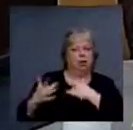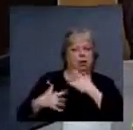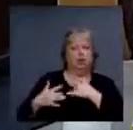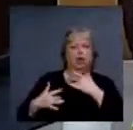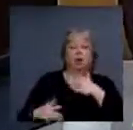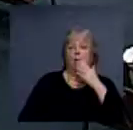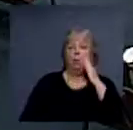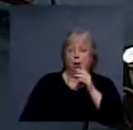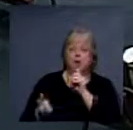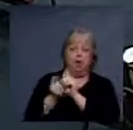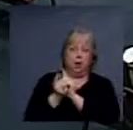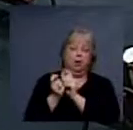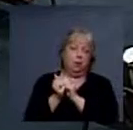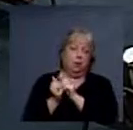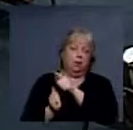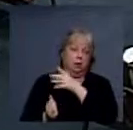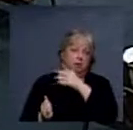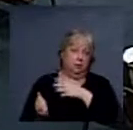meeting.